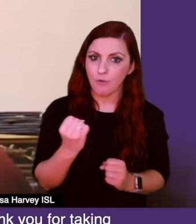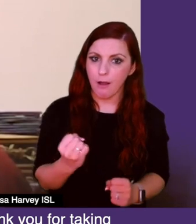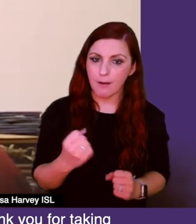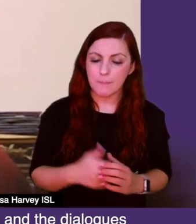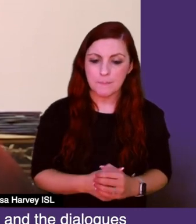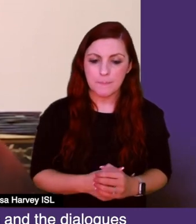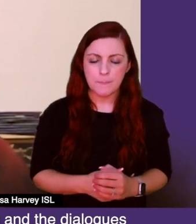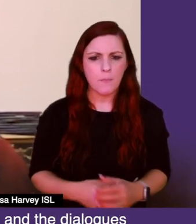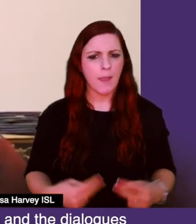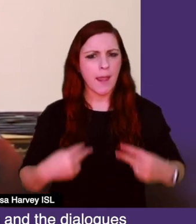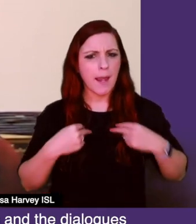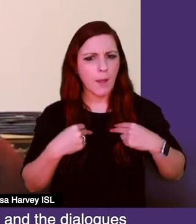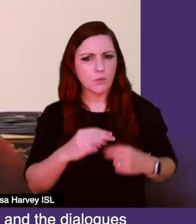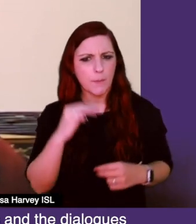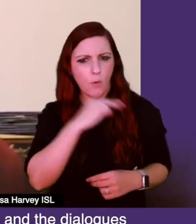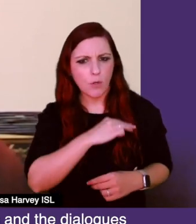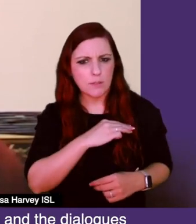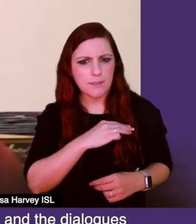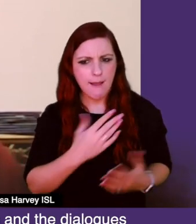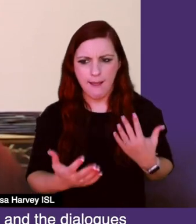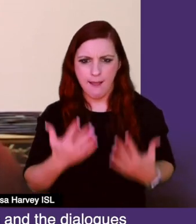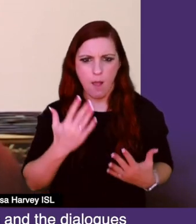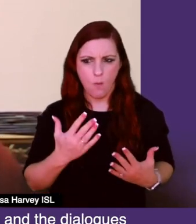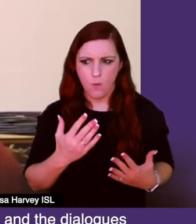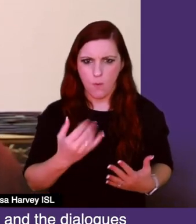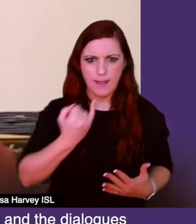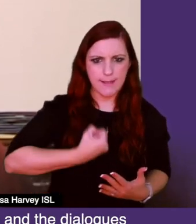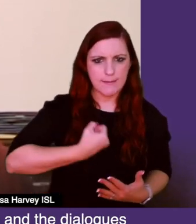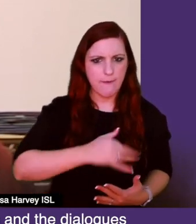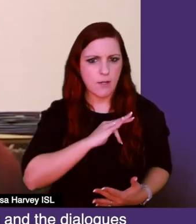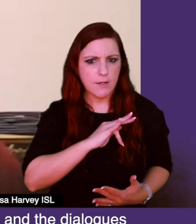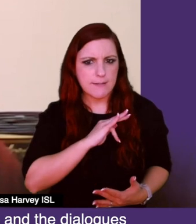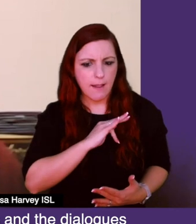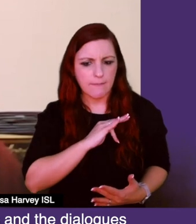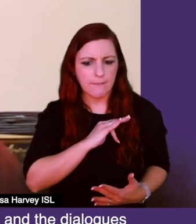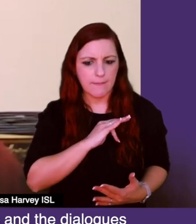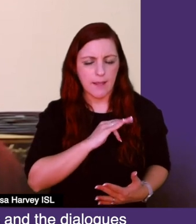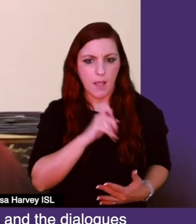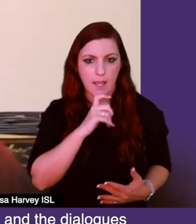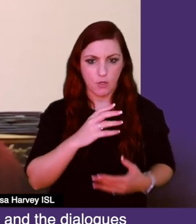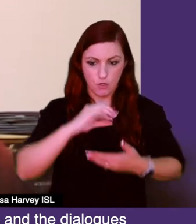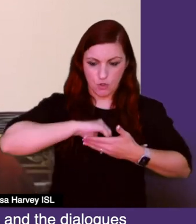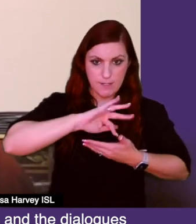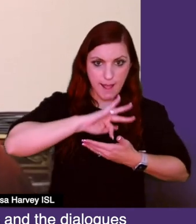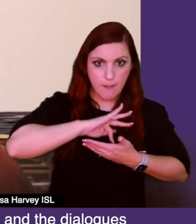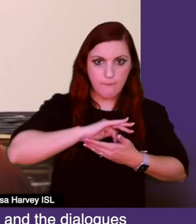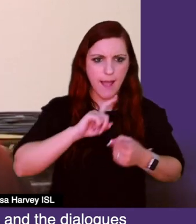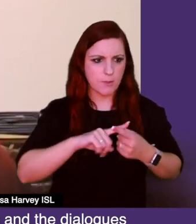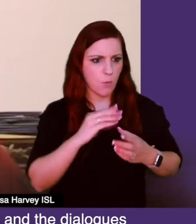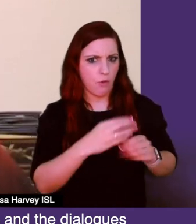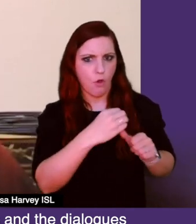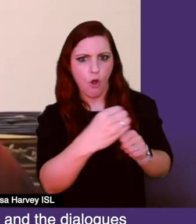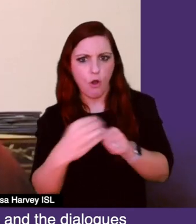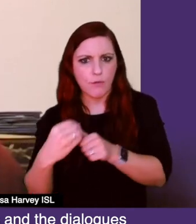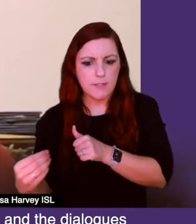being strong. Language is important. How you refer to yourself, the inner dialogues and the dialogues you have with the world around you.